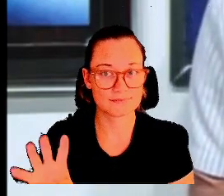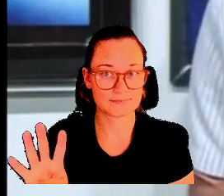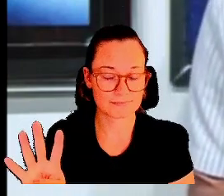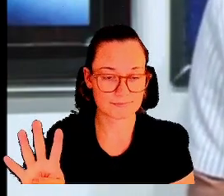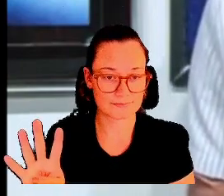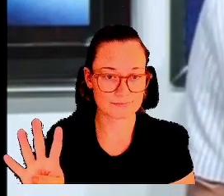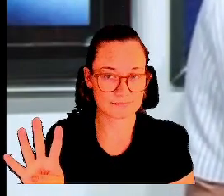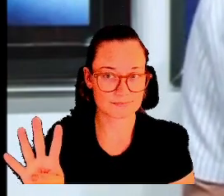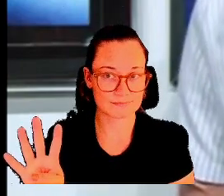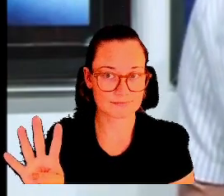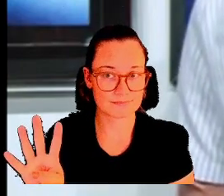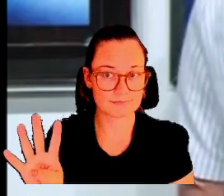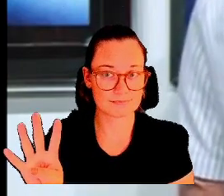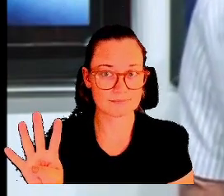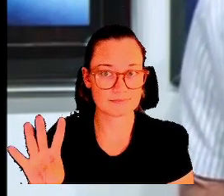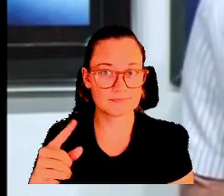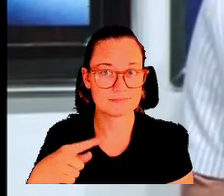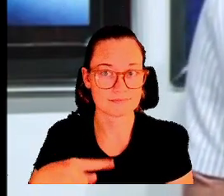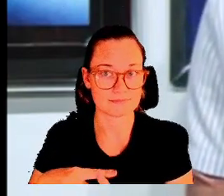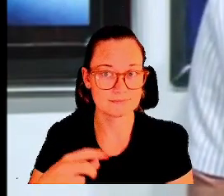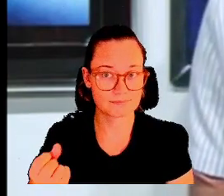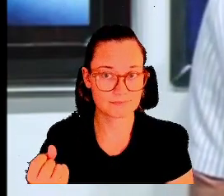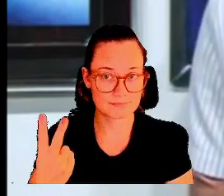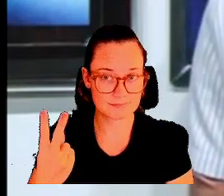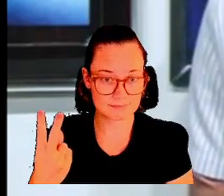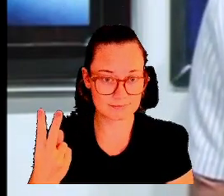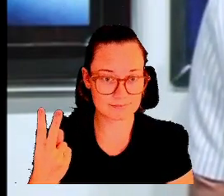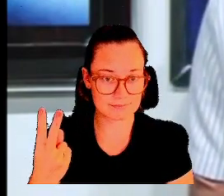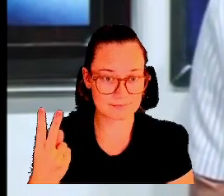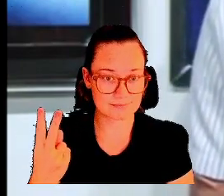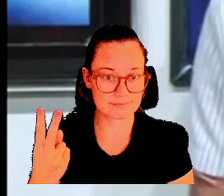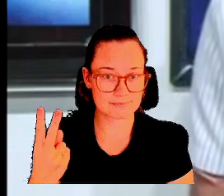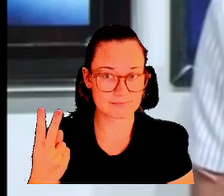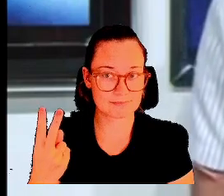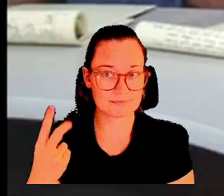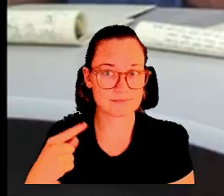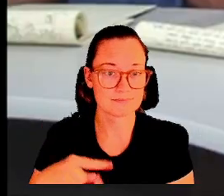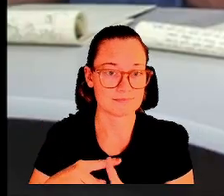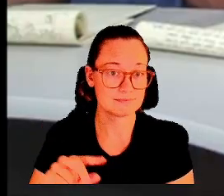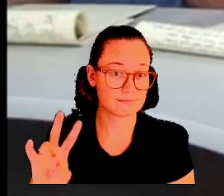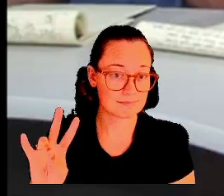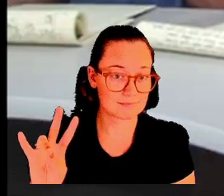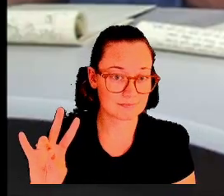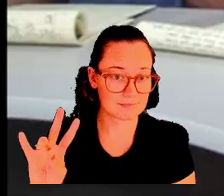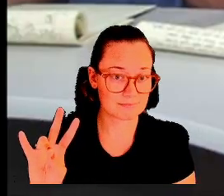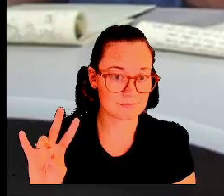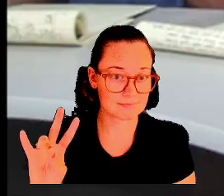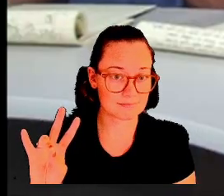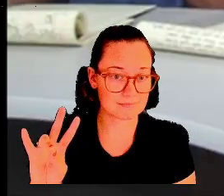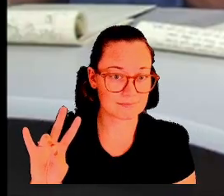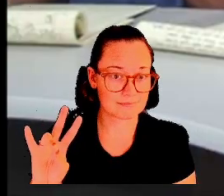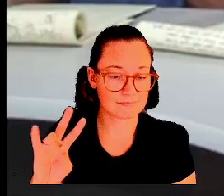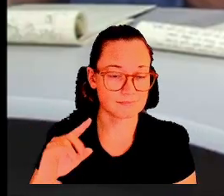plus 4 plus 12 plus